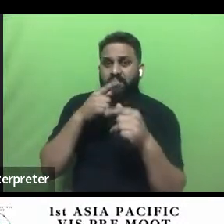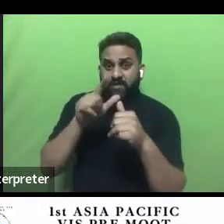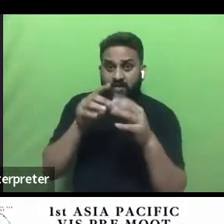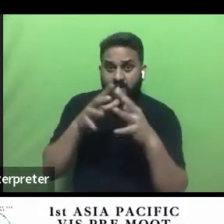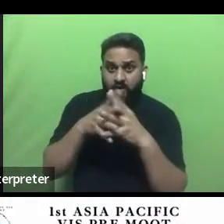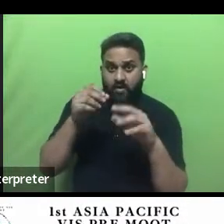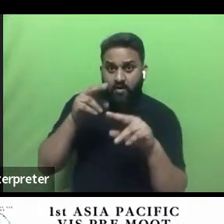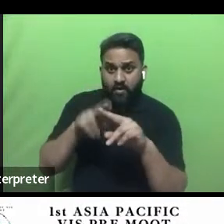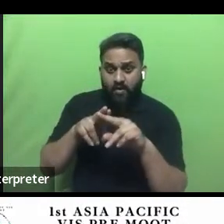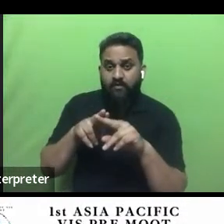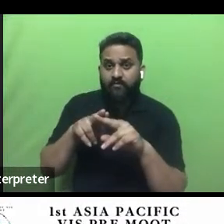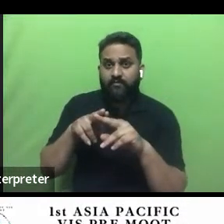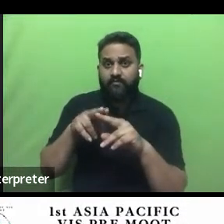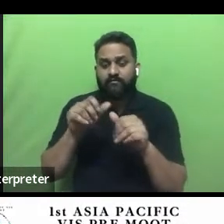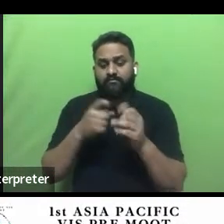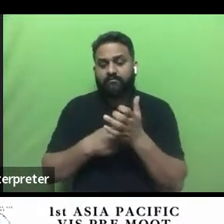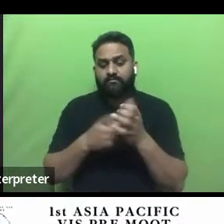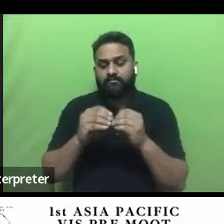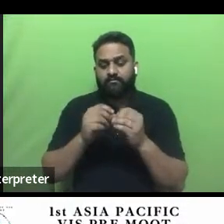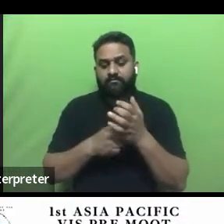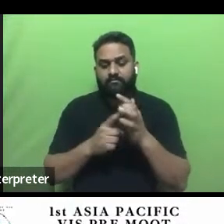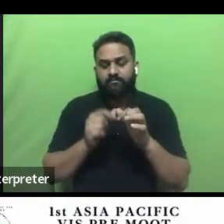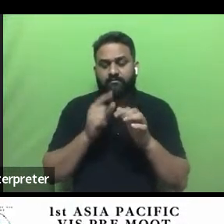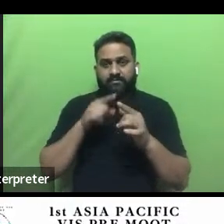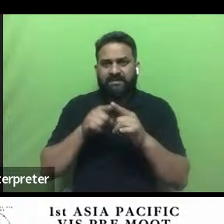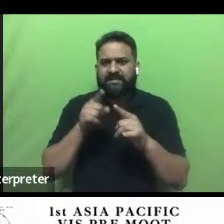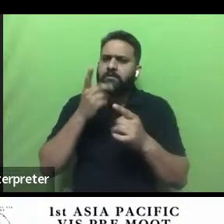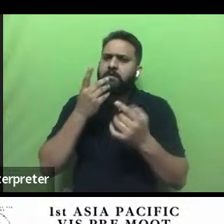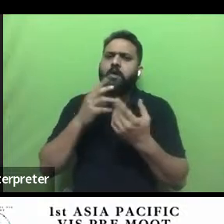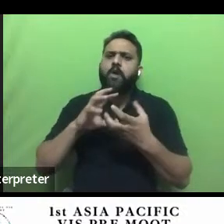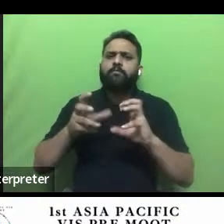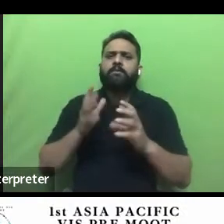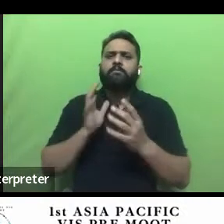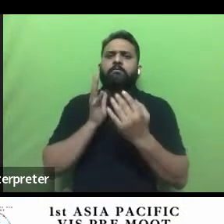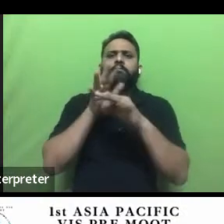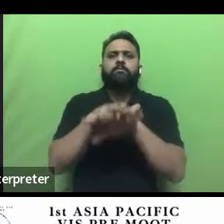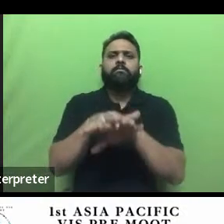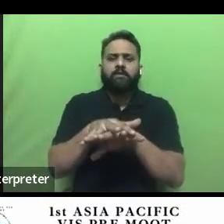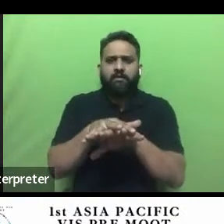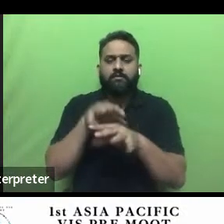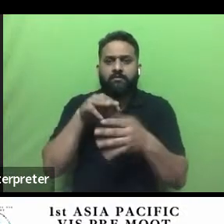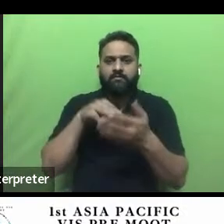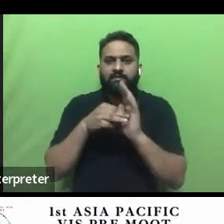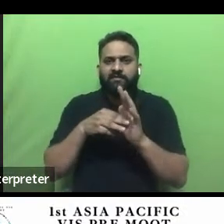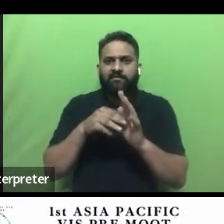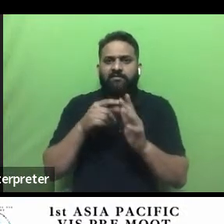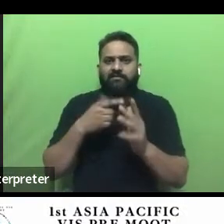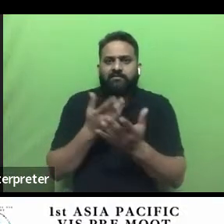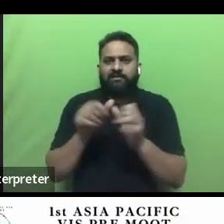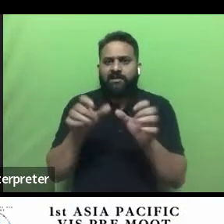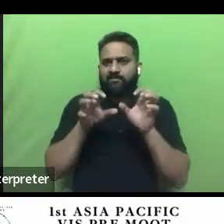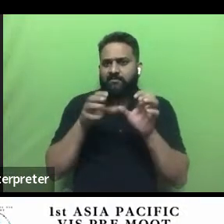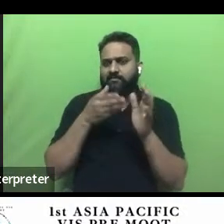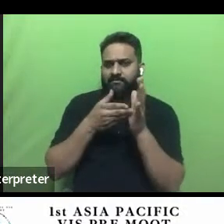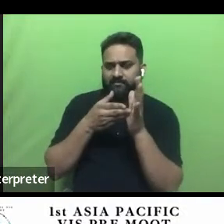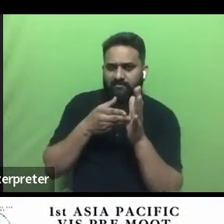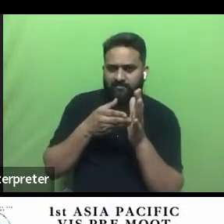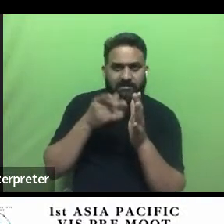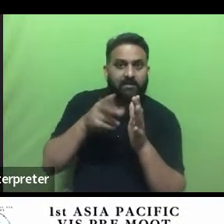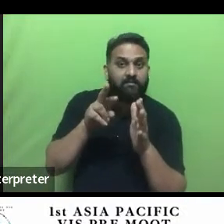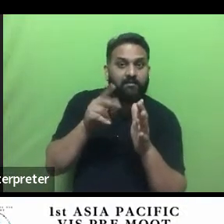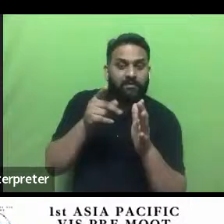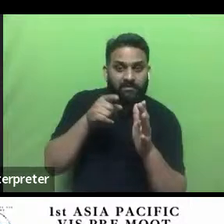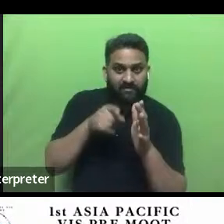of arbitration automatically have to apply to govern the arbitration agreement, since, as is the case in